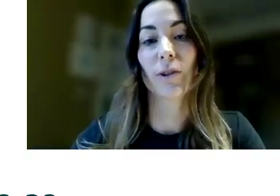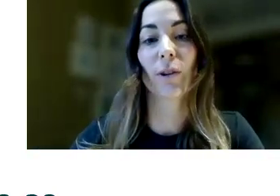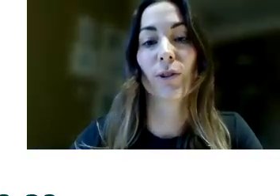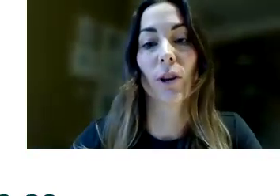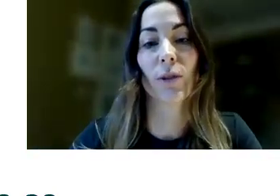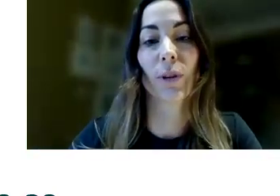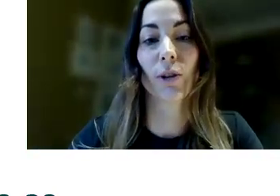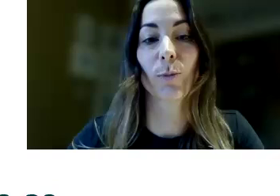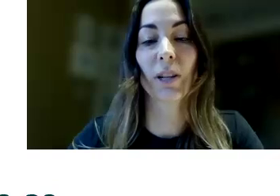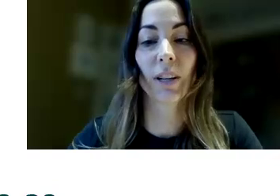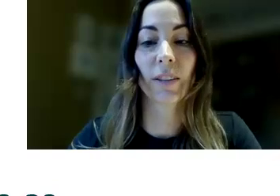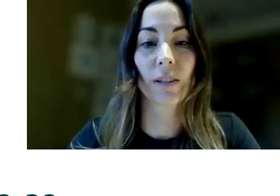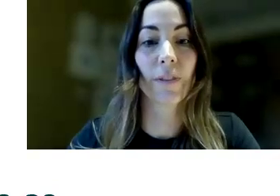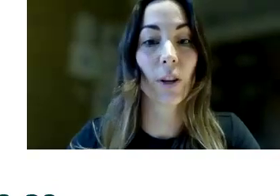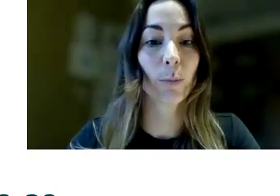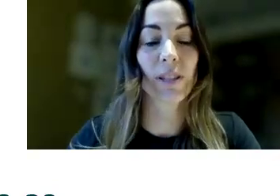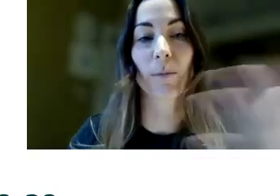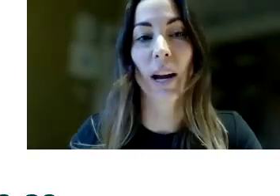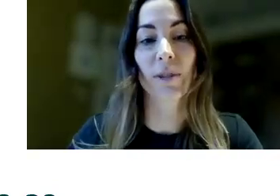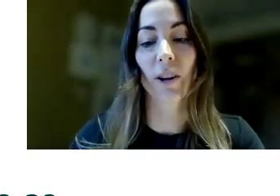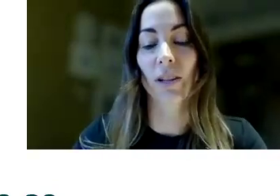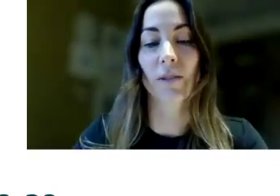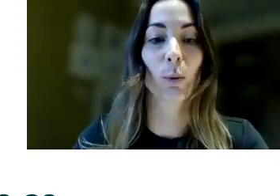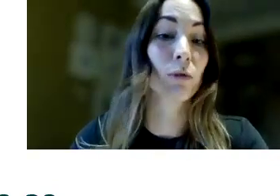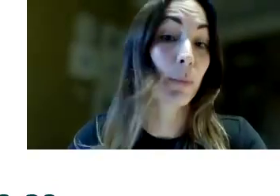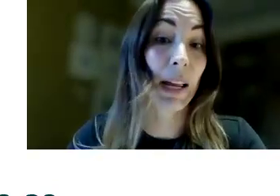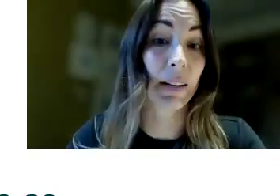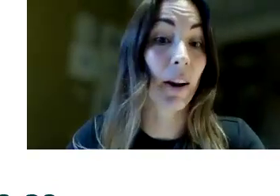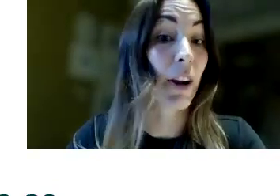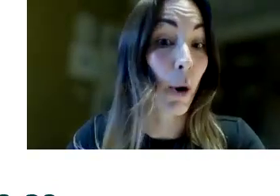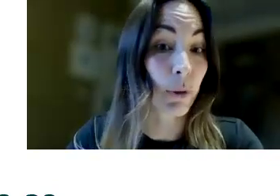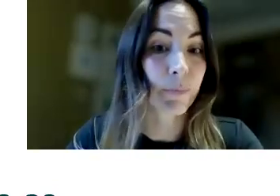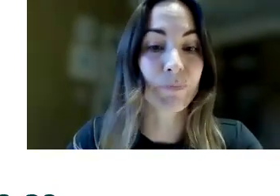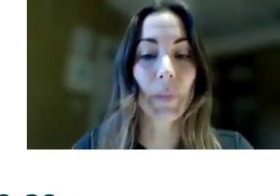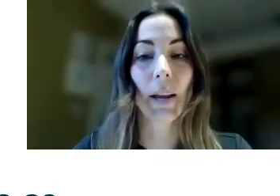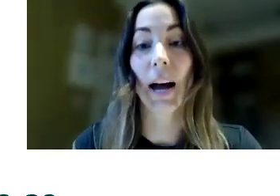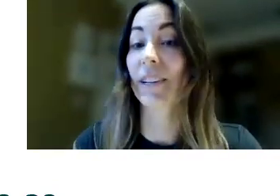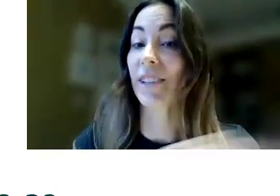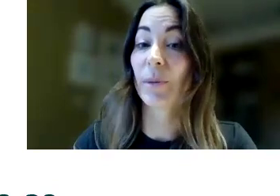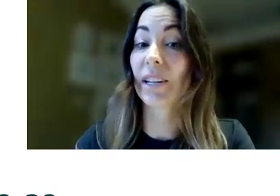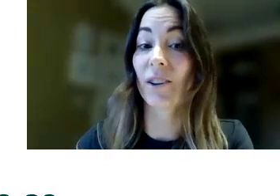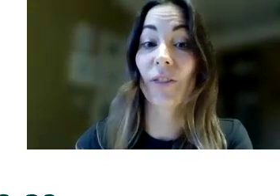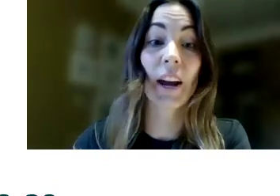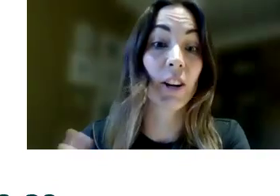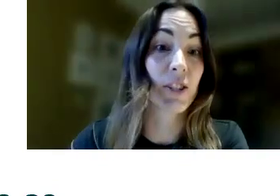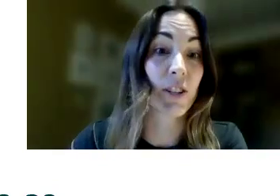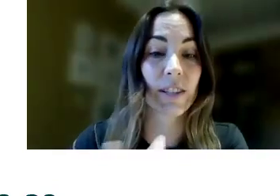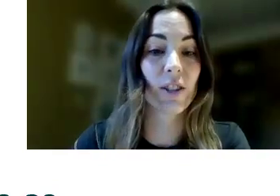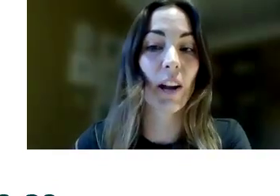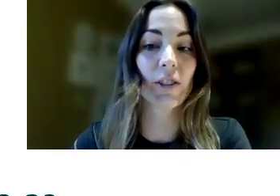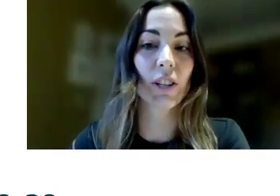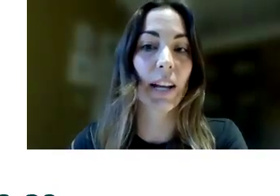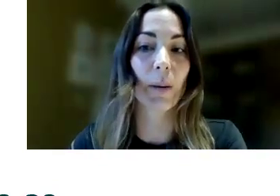there's lots of research being done in this field, but sometimes the cause of it will remain unknown. That doesn't mean it's not there.